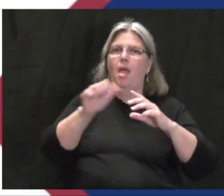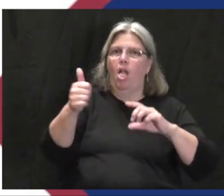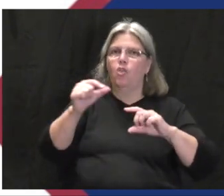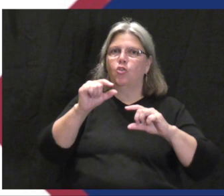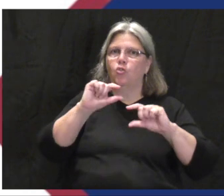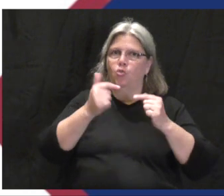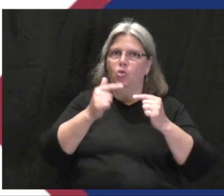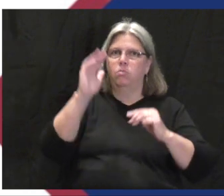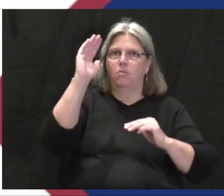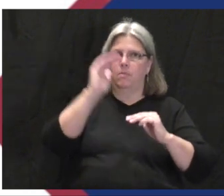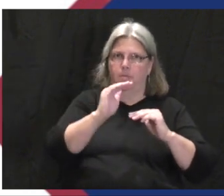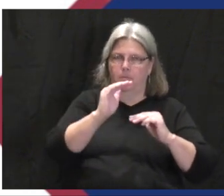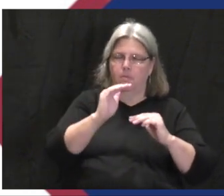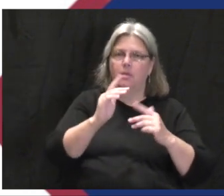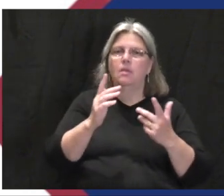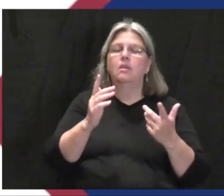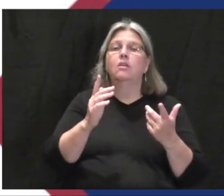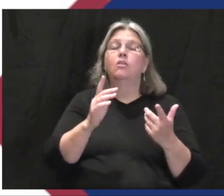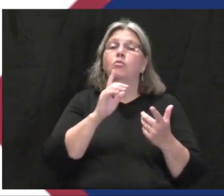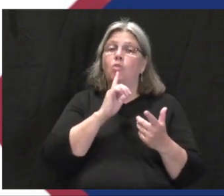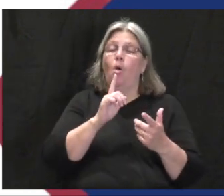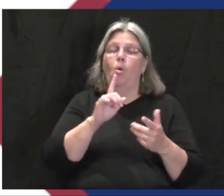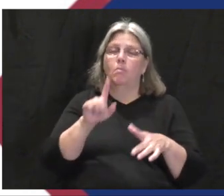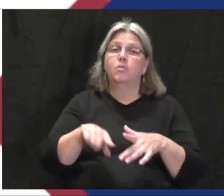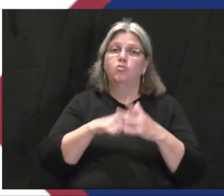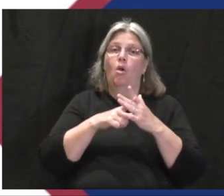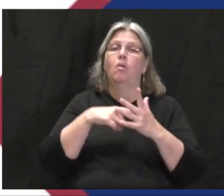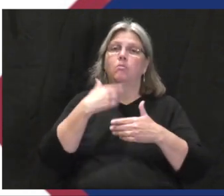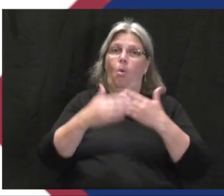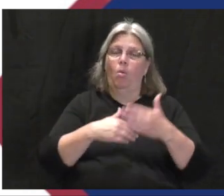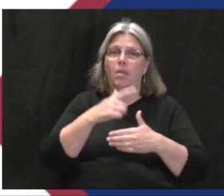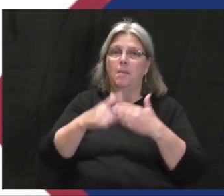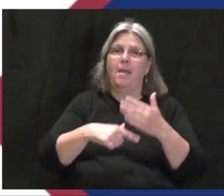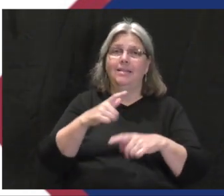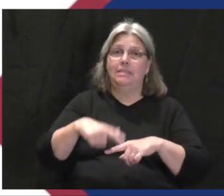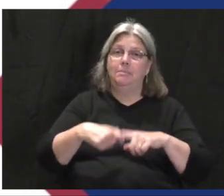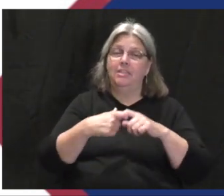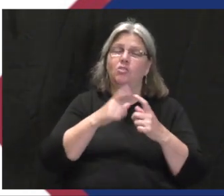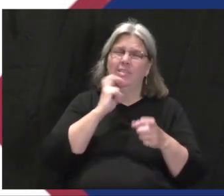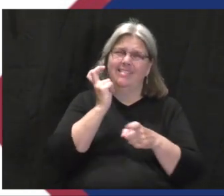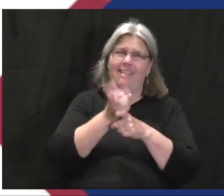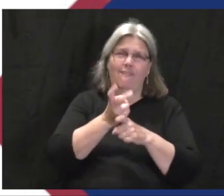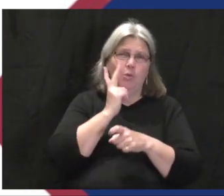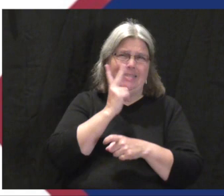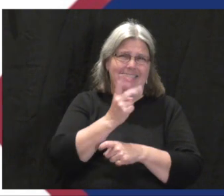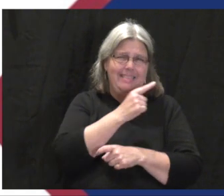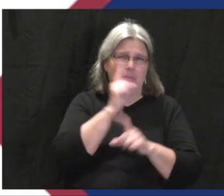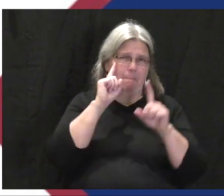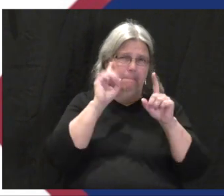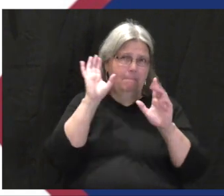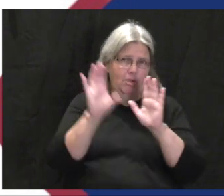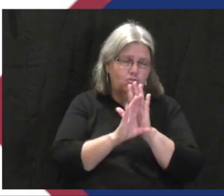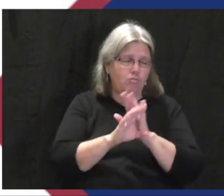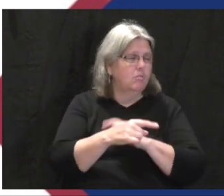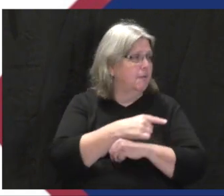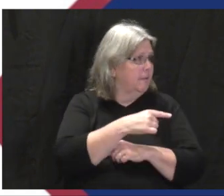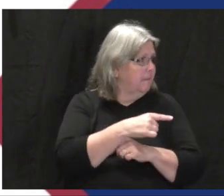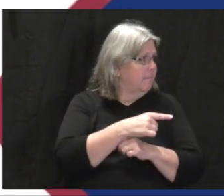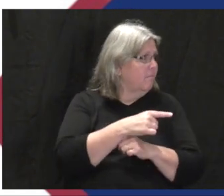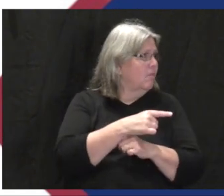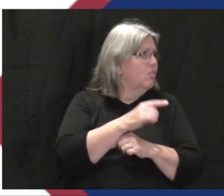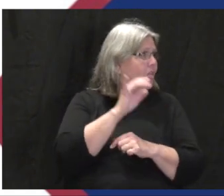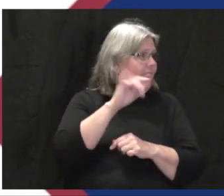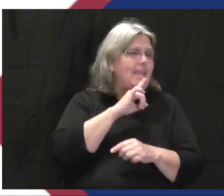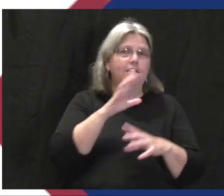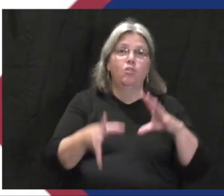jumping right into suspensions, it might be a little tough to see. So what I have here is the total number of